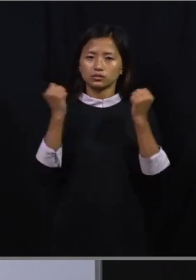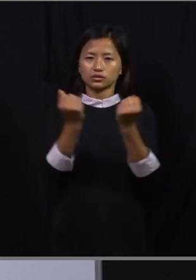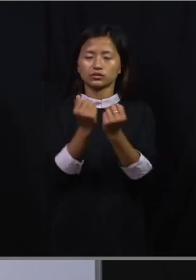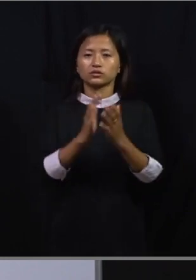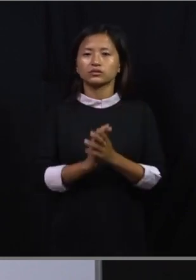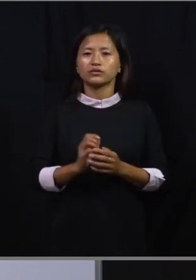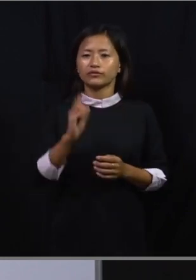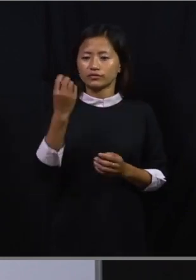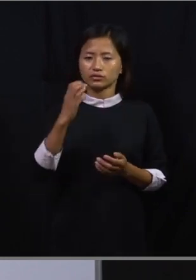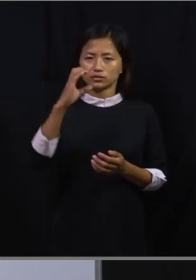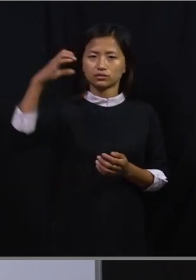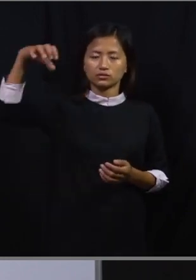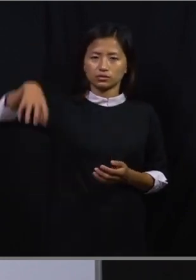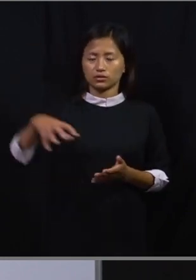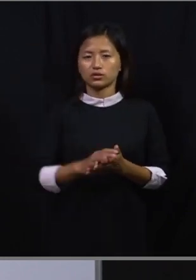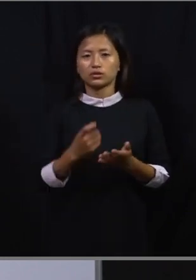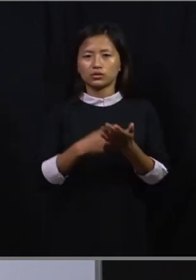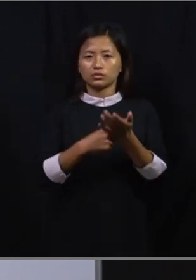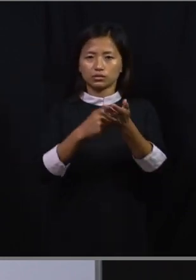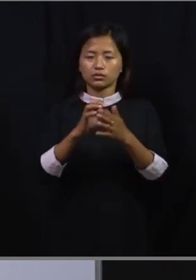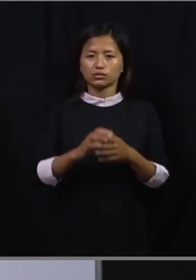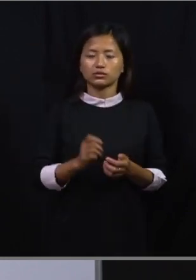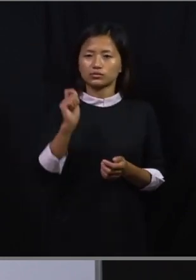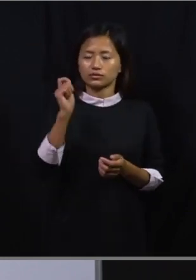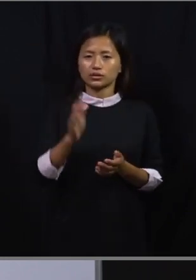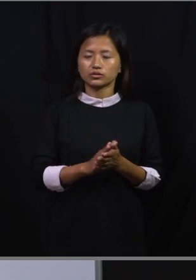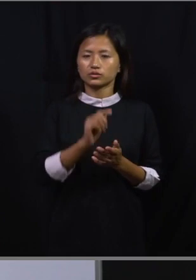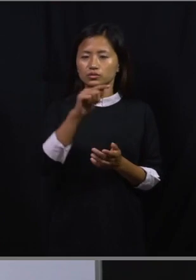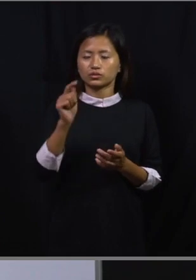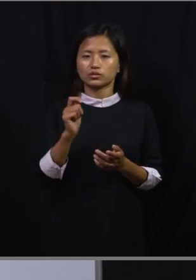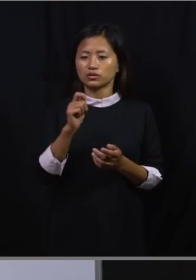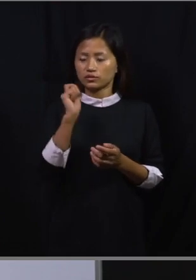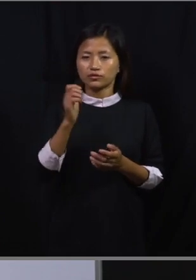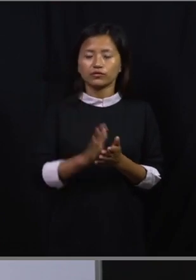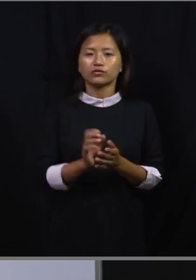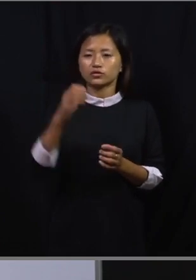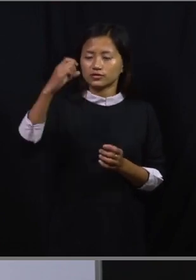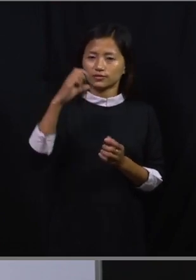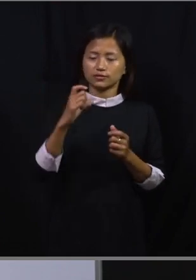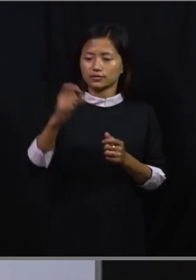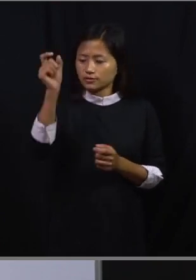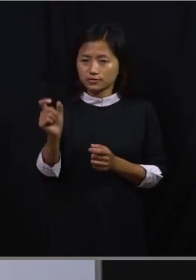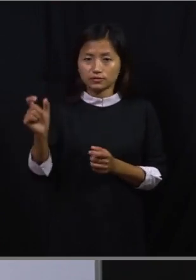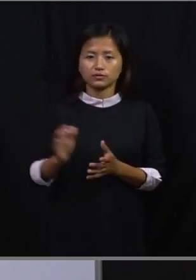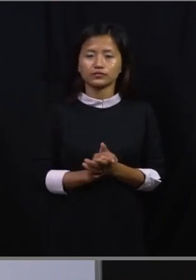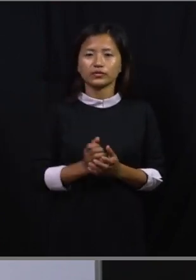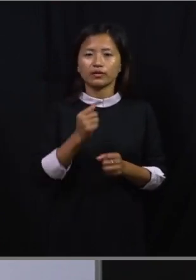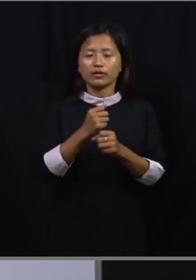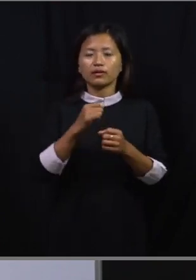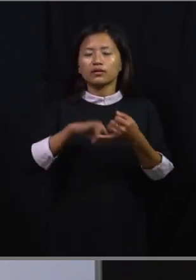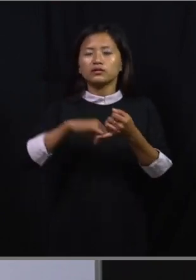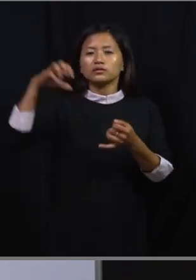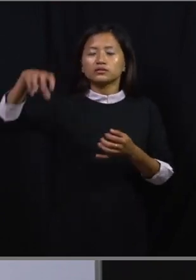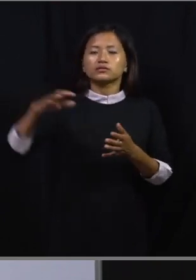was the first country who recognizes the right to work for the citizenship. The state government also